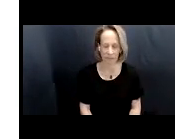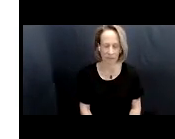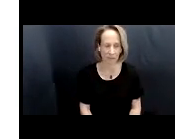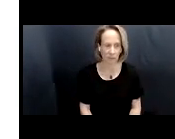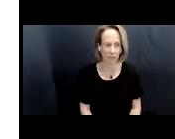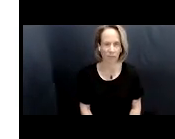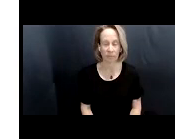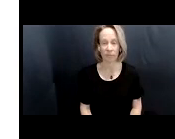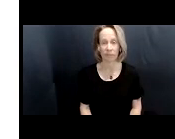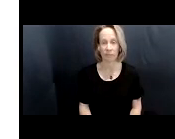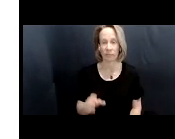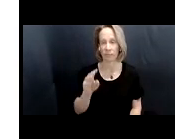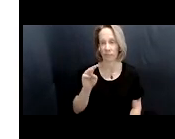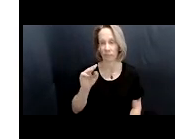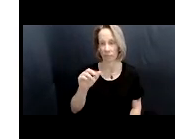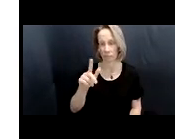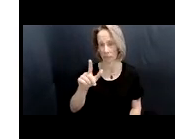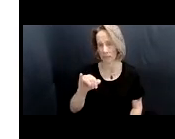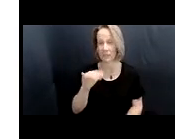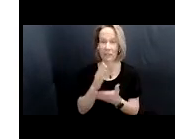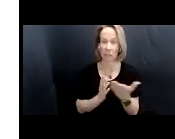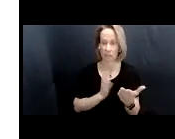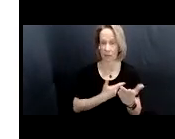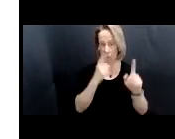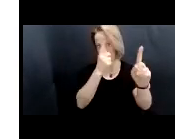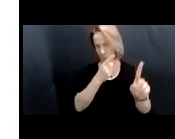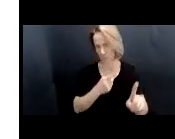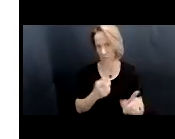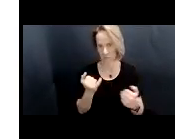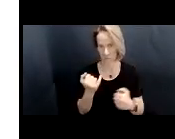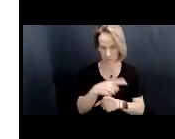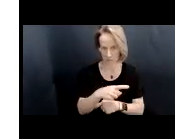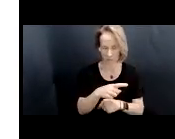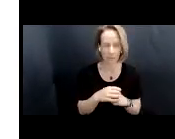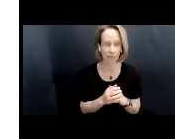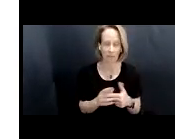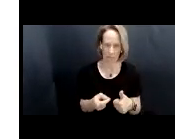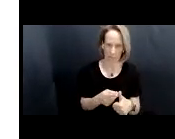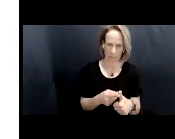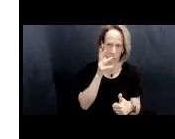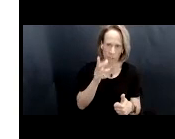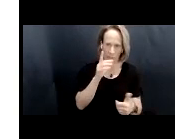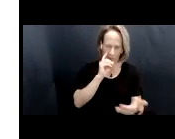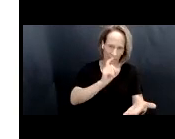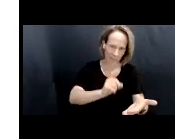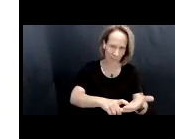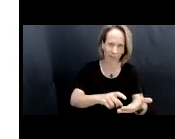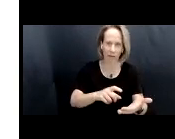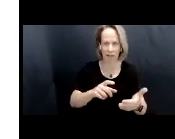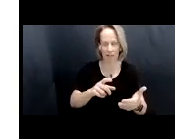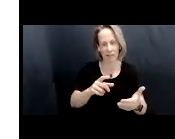So just some of the objectives that we have today. So we're going to first kind of identify components of a strong virtual safety